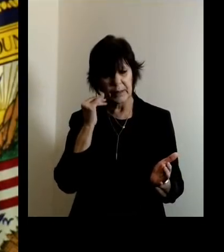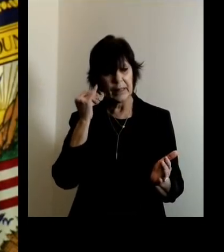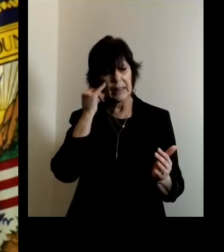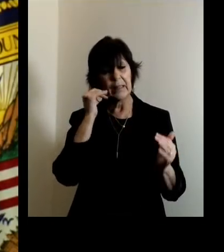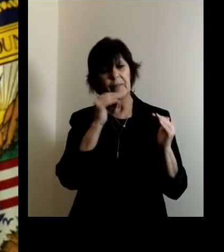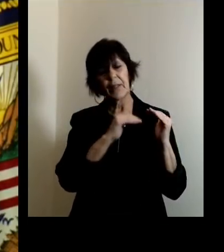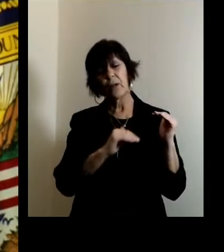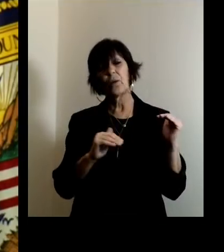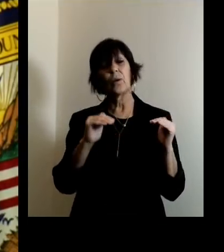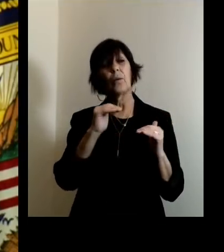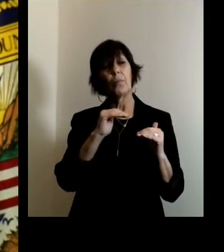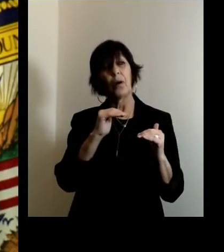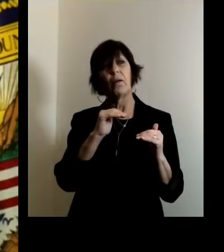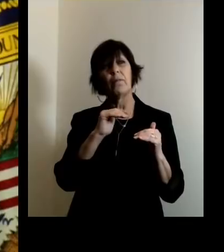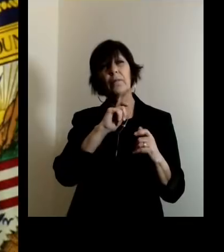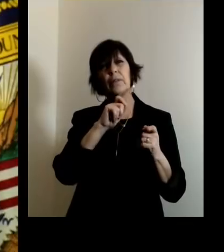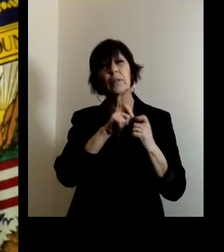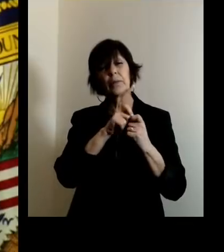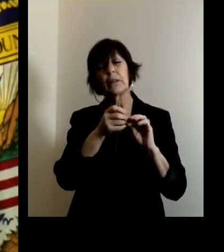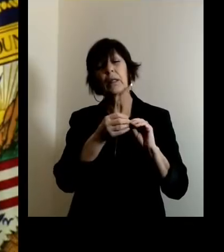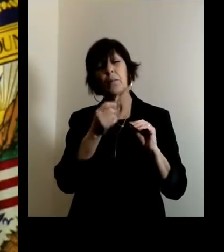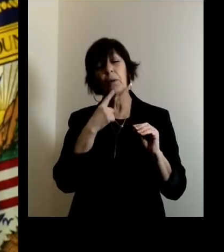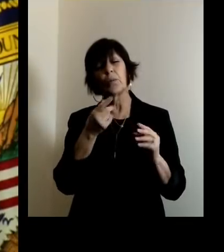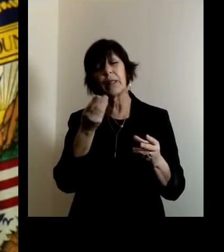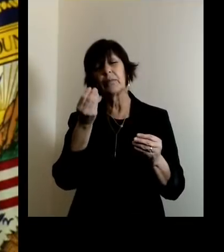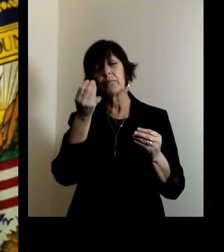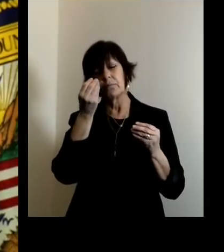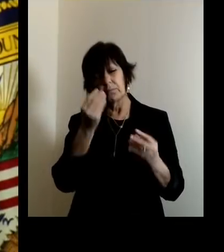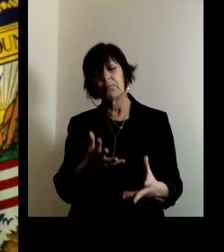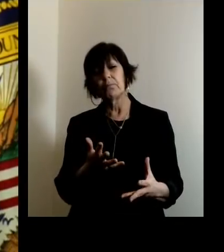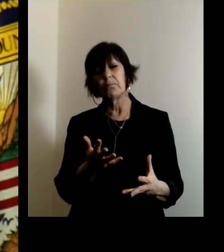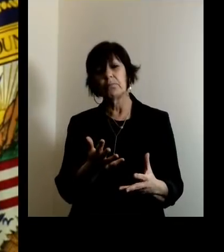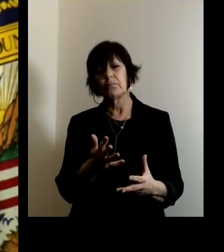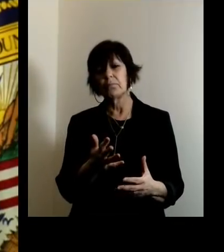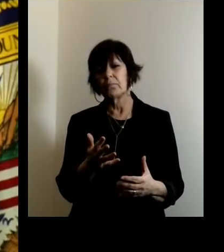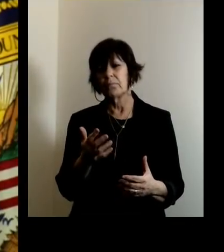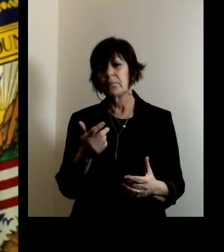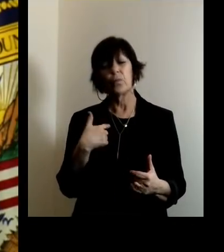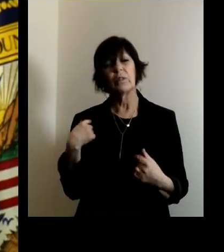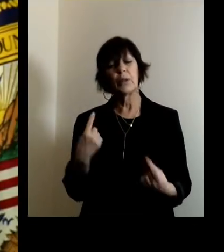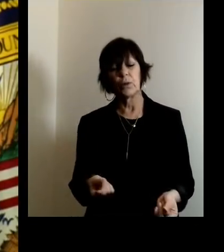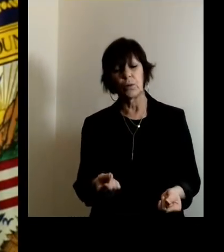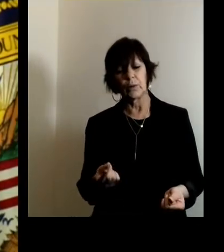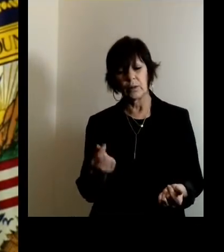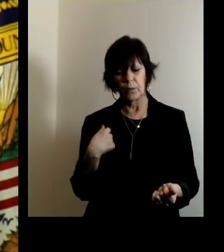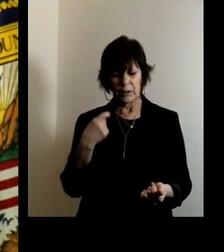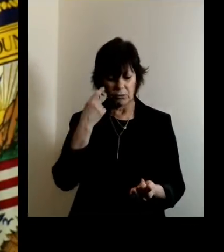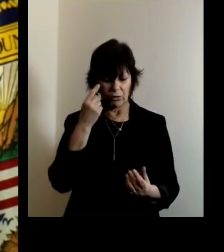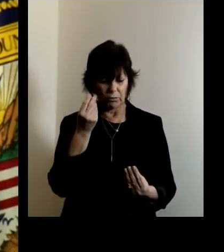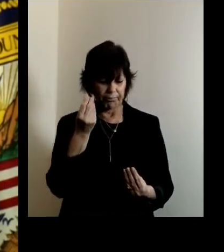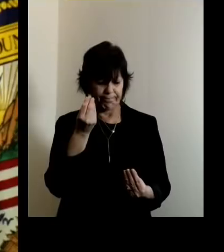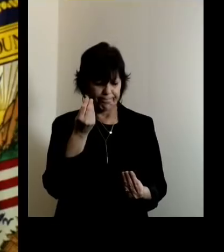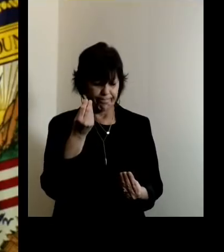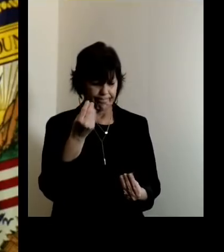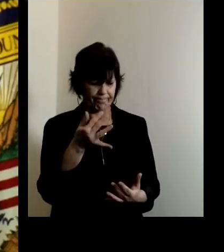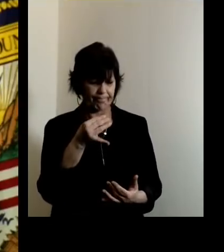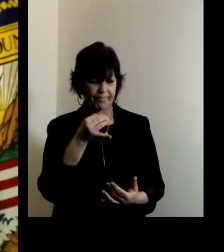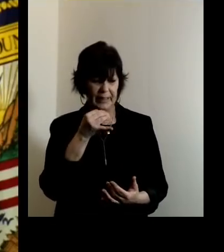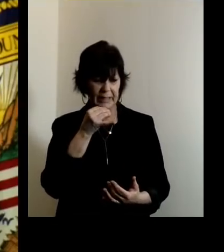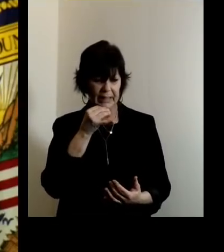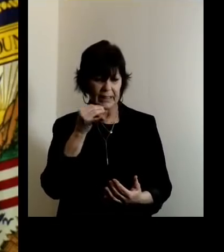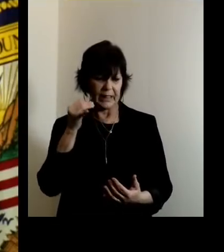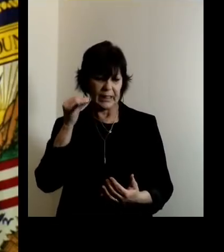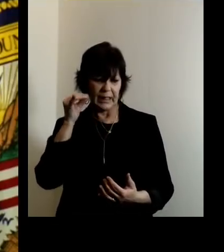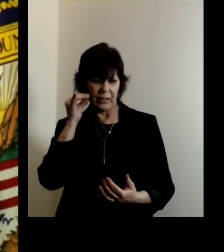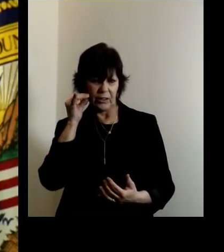data point, we will release that. I think it's 5% of all beds. We've been doing that, and we just released yesterday, I think, the